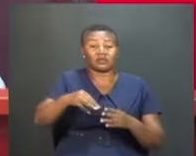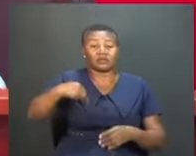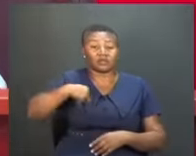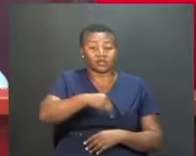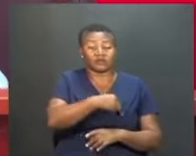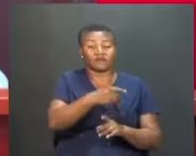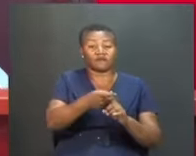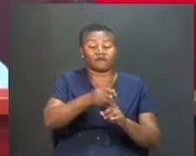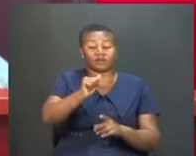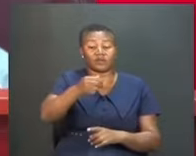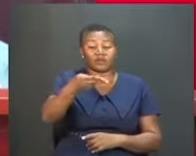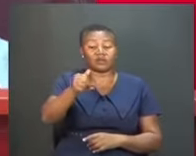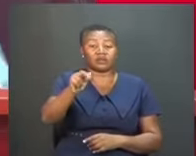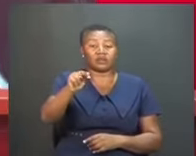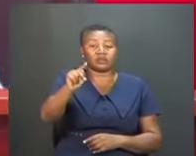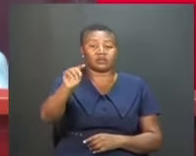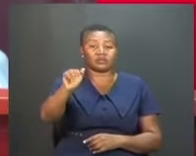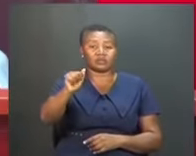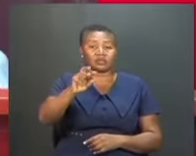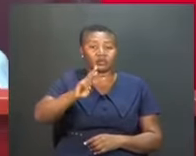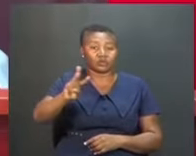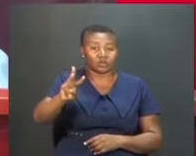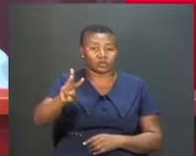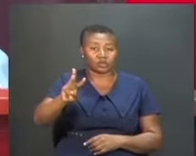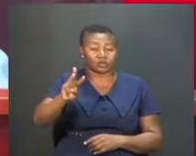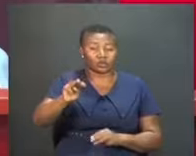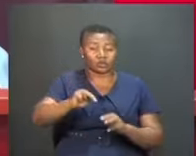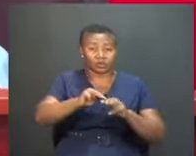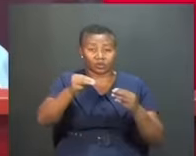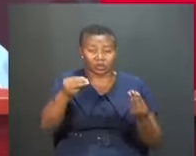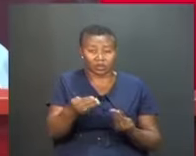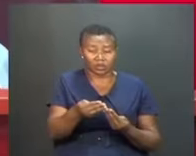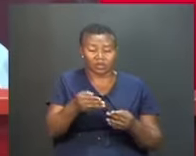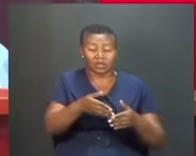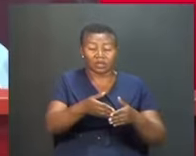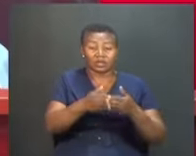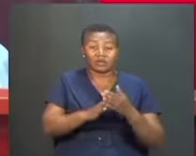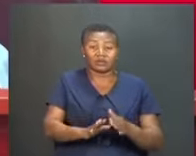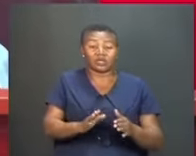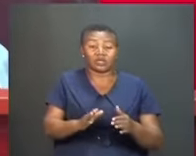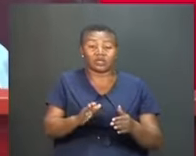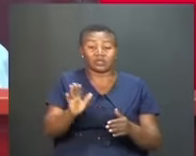Municipality. They are led by the presiding member,